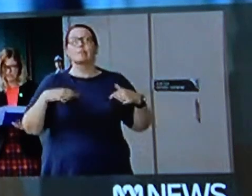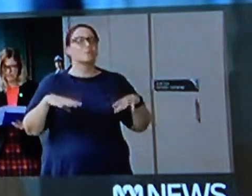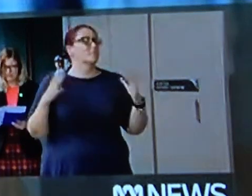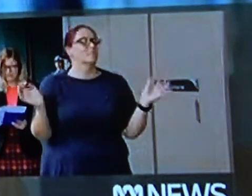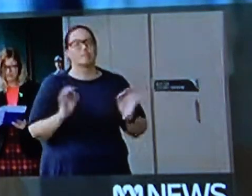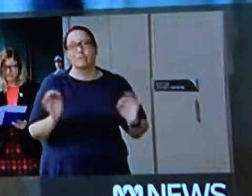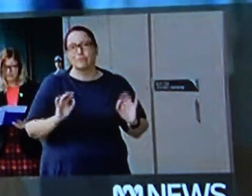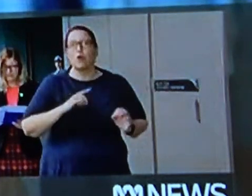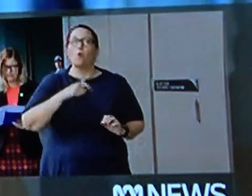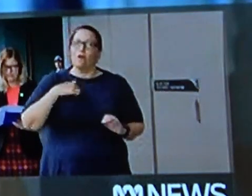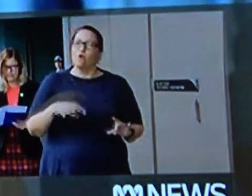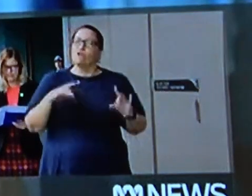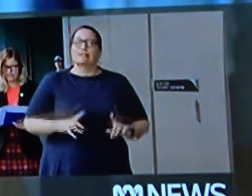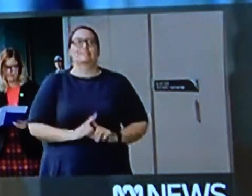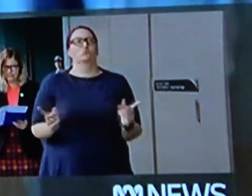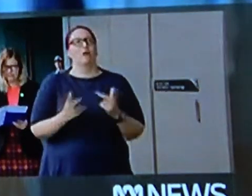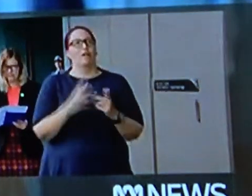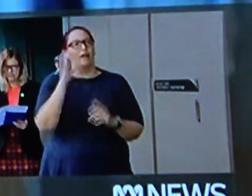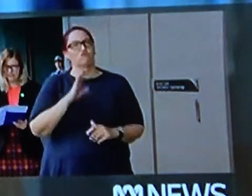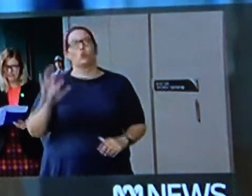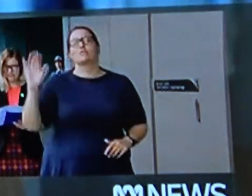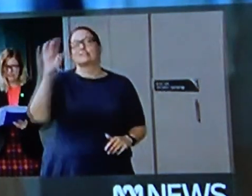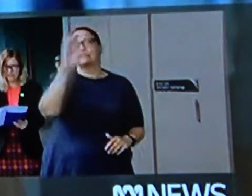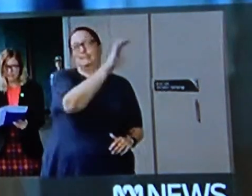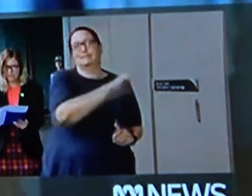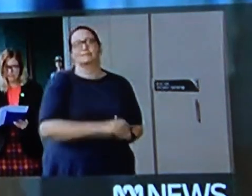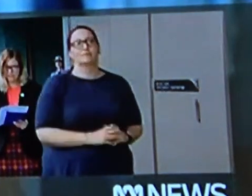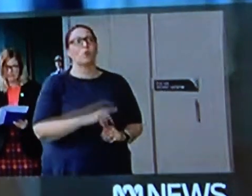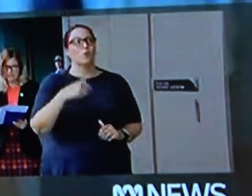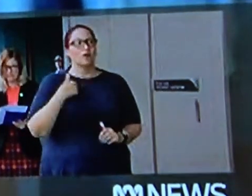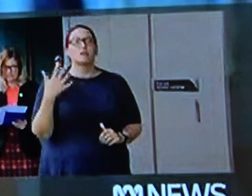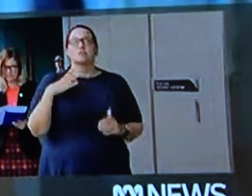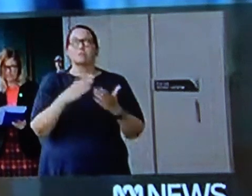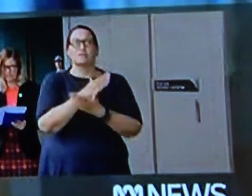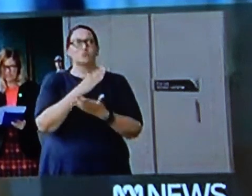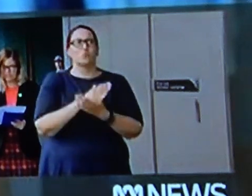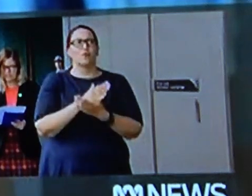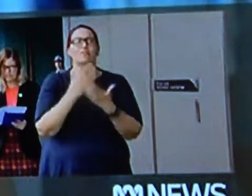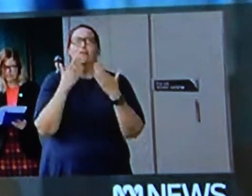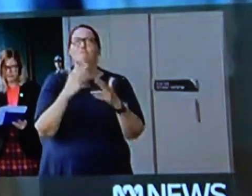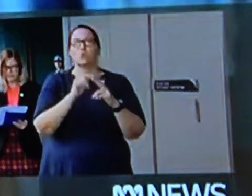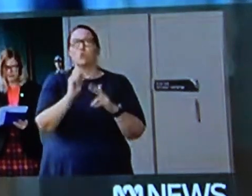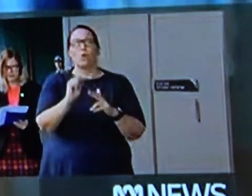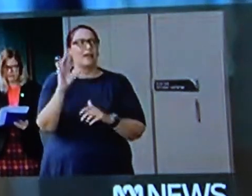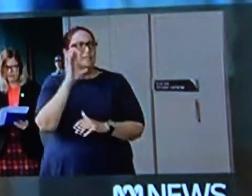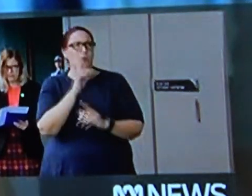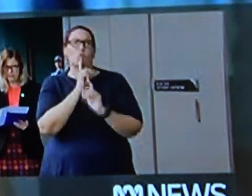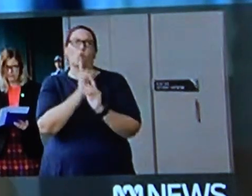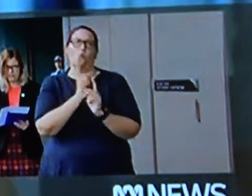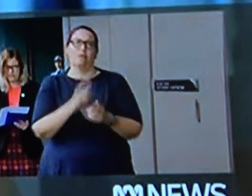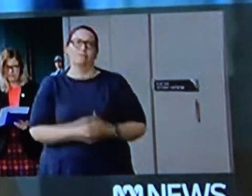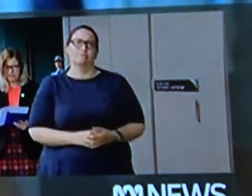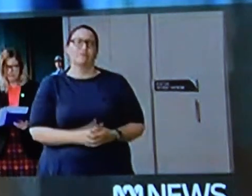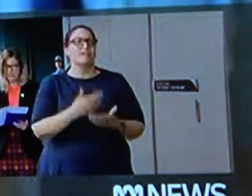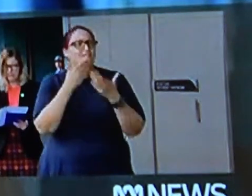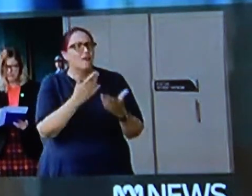safe and make sure that people get these warnings. And I also want to thank everybody's patience, because I appreciate it's been a lot to